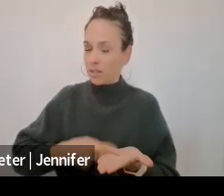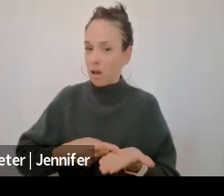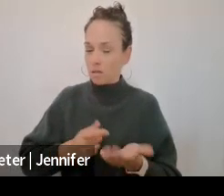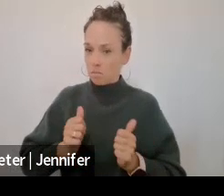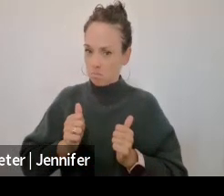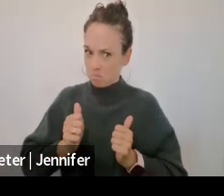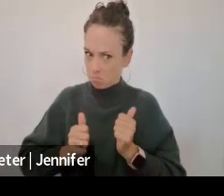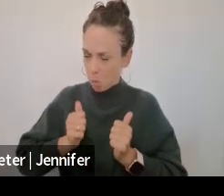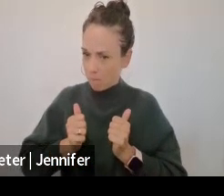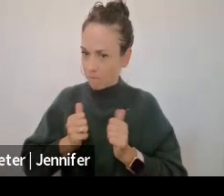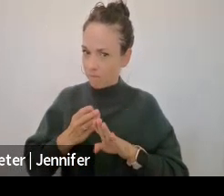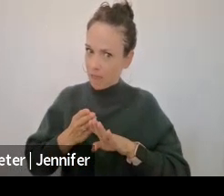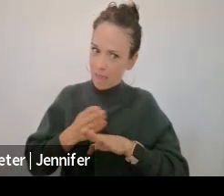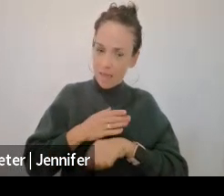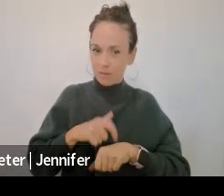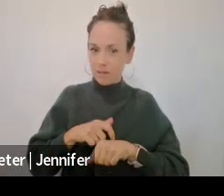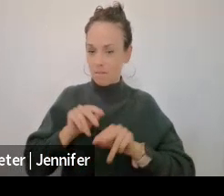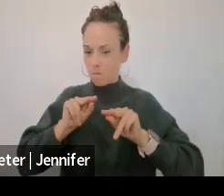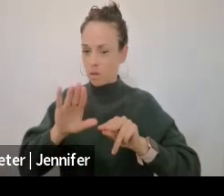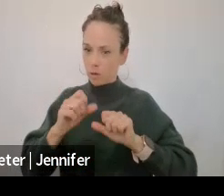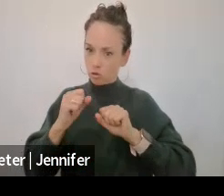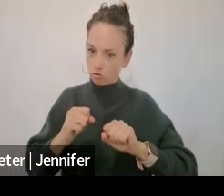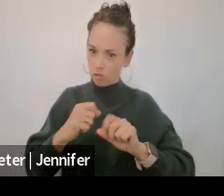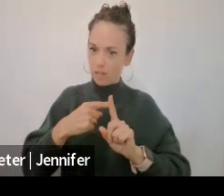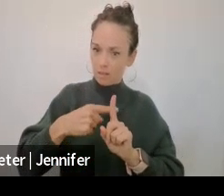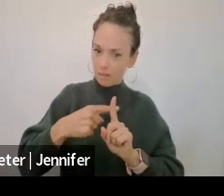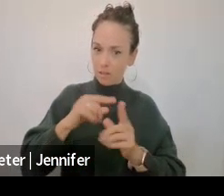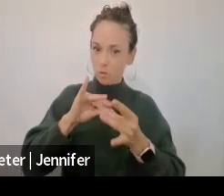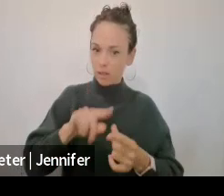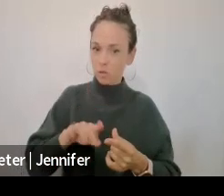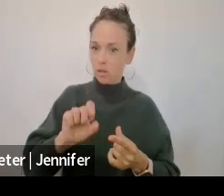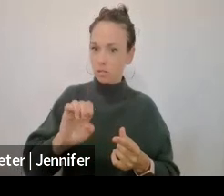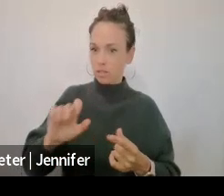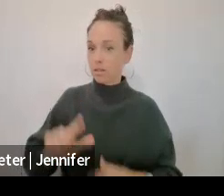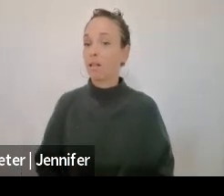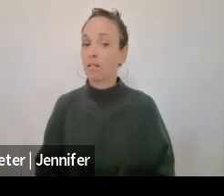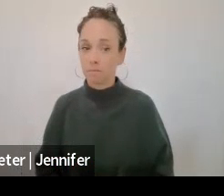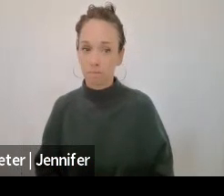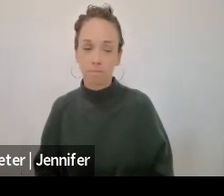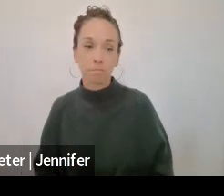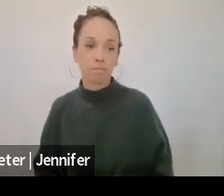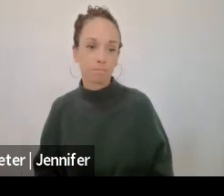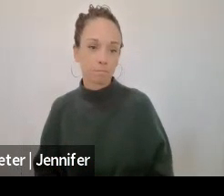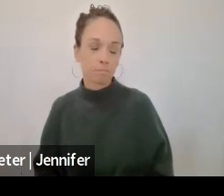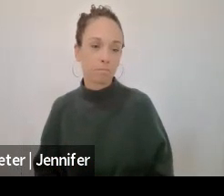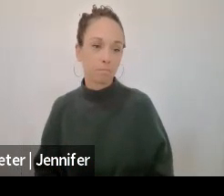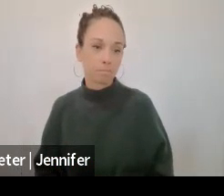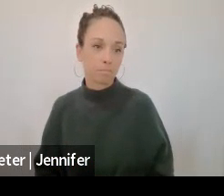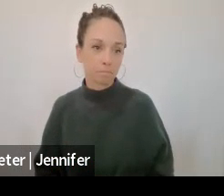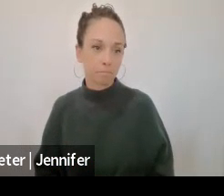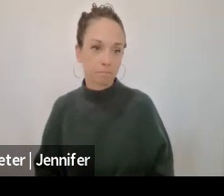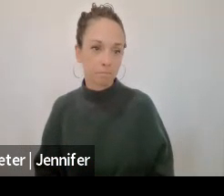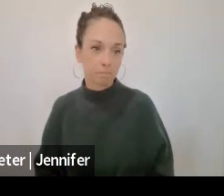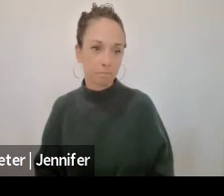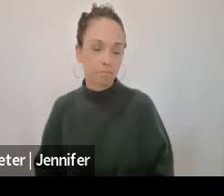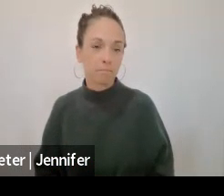proactively look at students' strengths in terms of their social emotional learning. And if we're talking